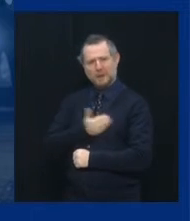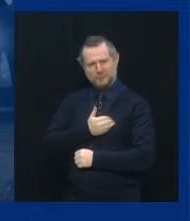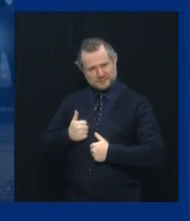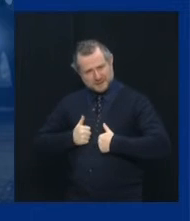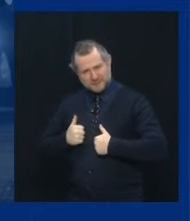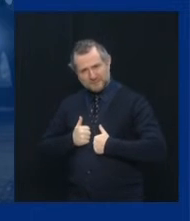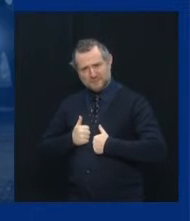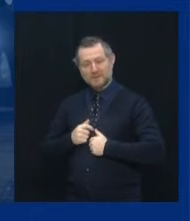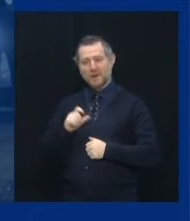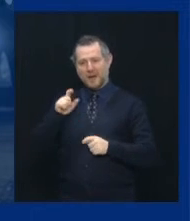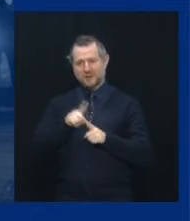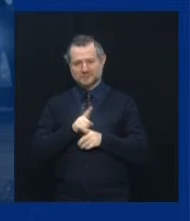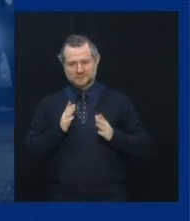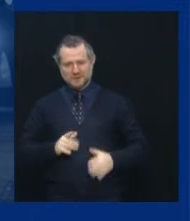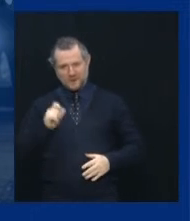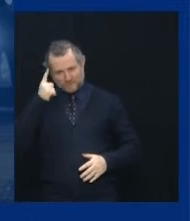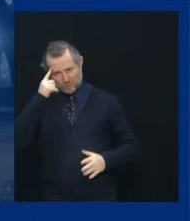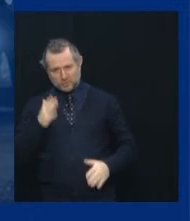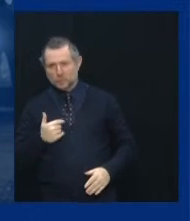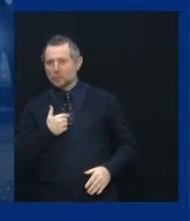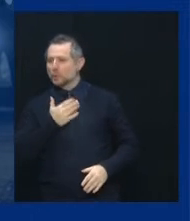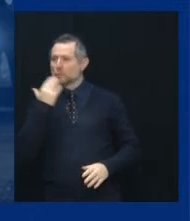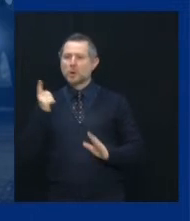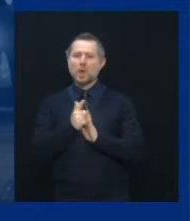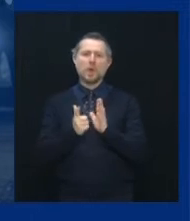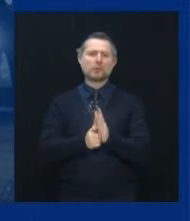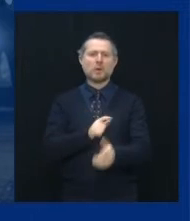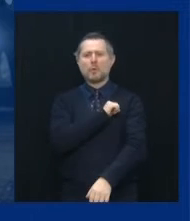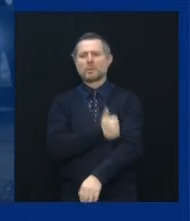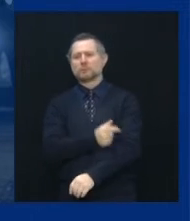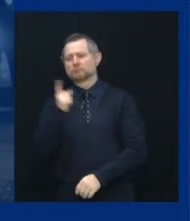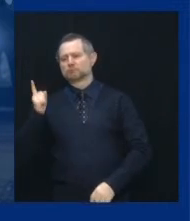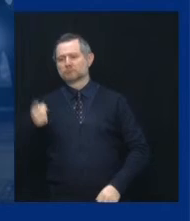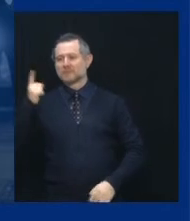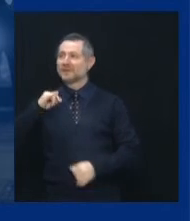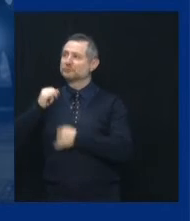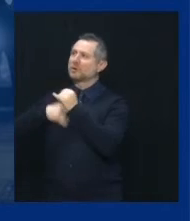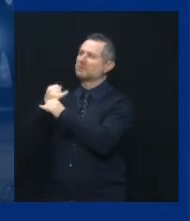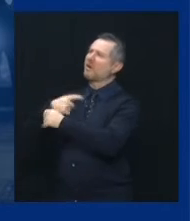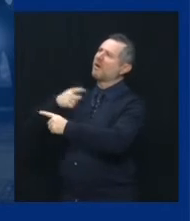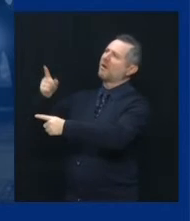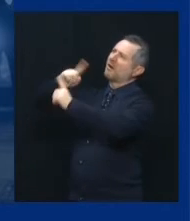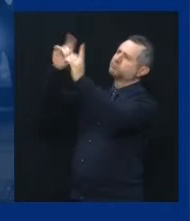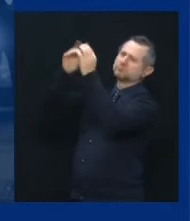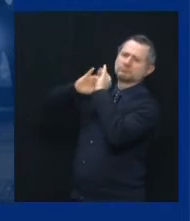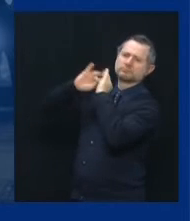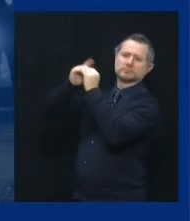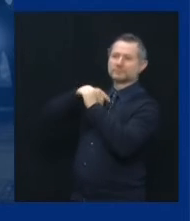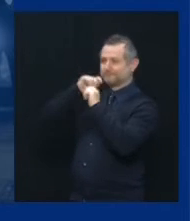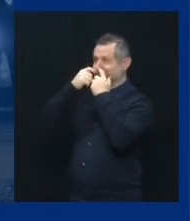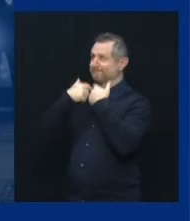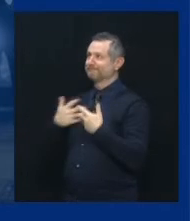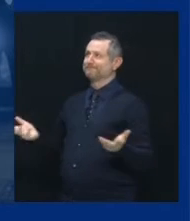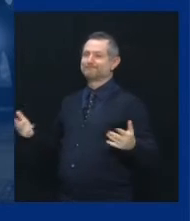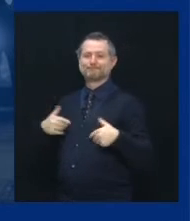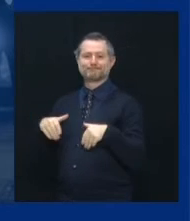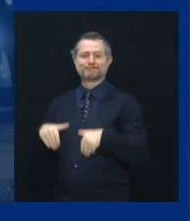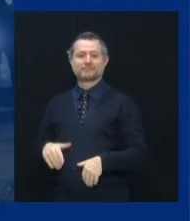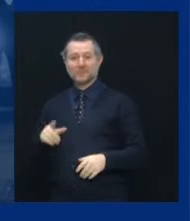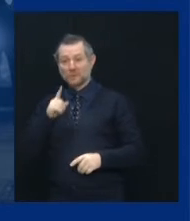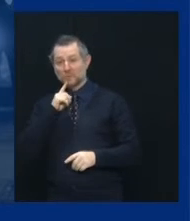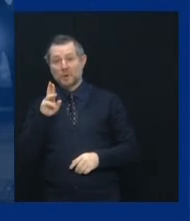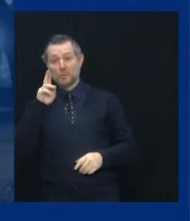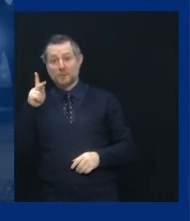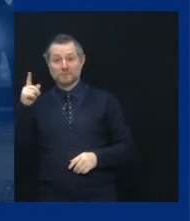have the legal authority to say international travelers must be tested. When it came to the UK strain, I called the